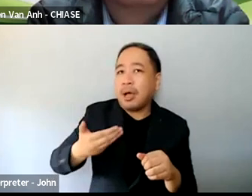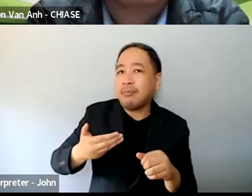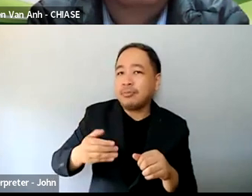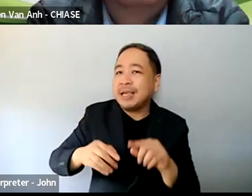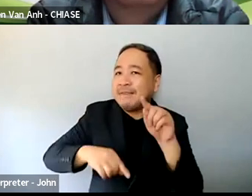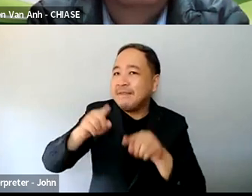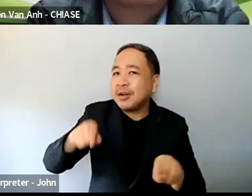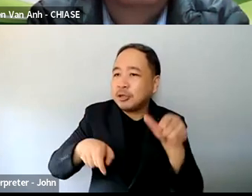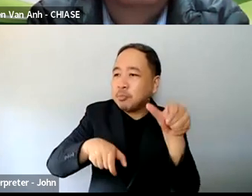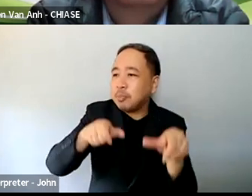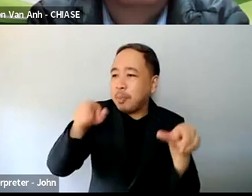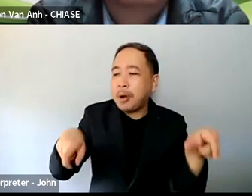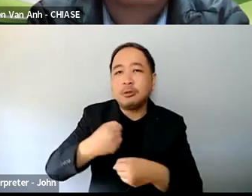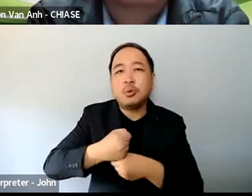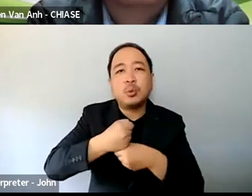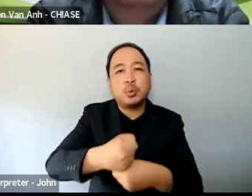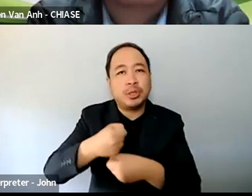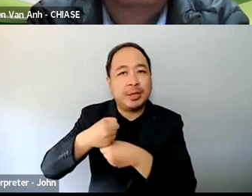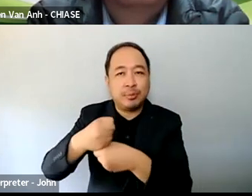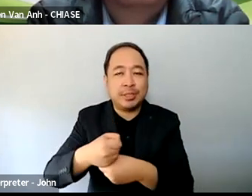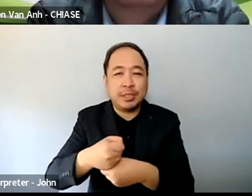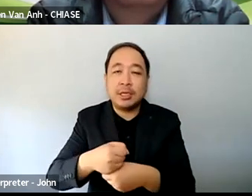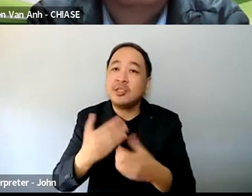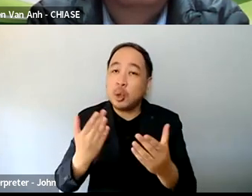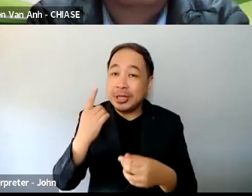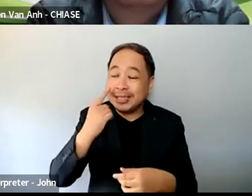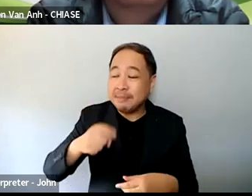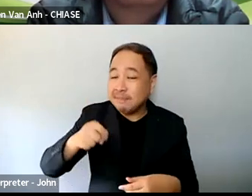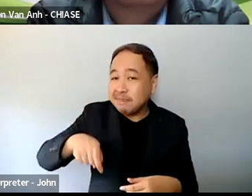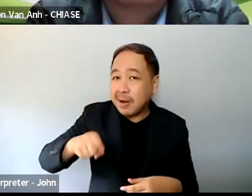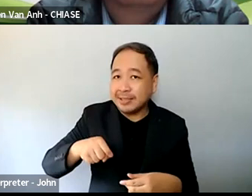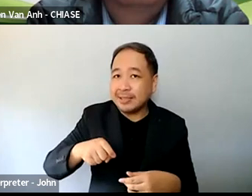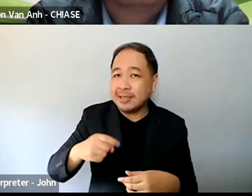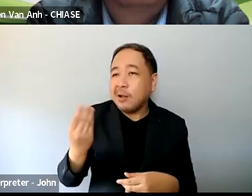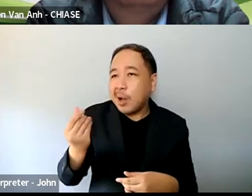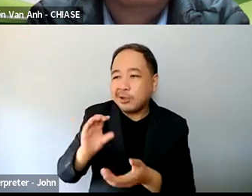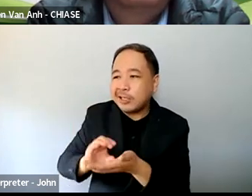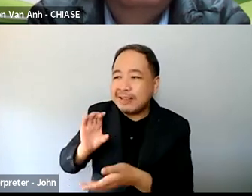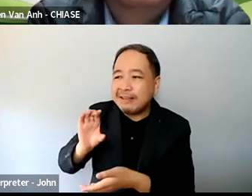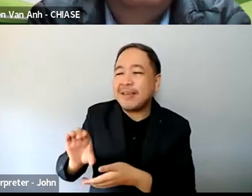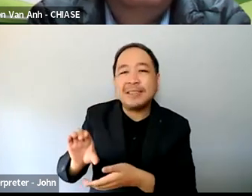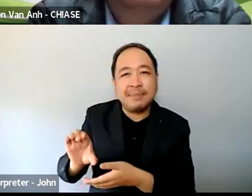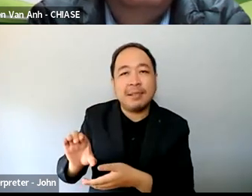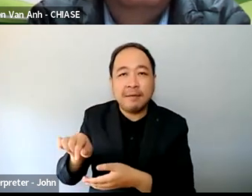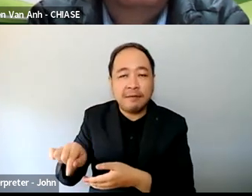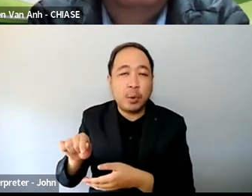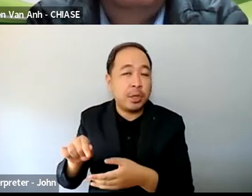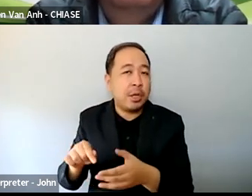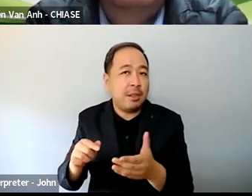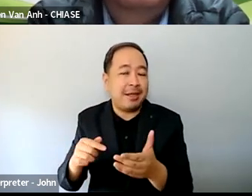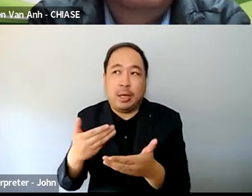where we really need a lot of investment of resources. And I think one last point is there's really an opportunity, you know,